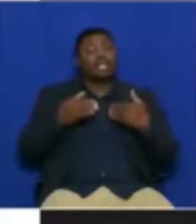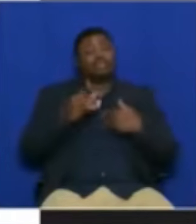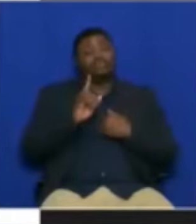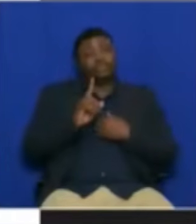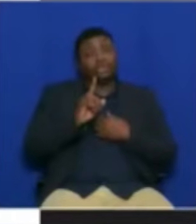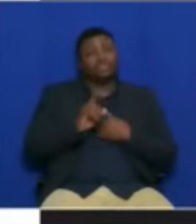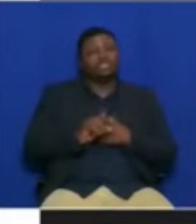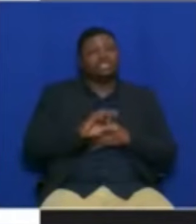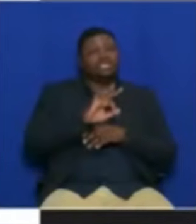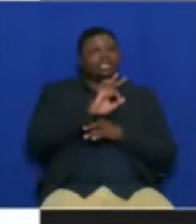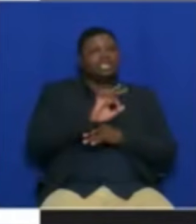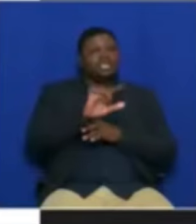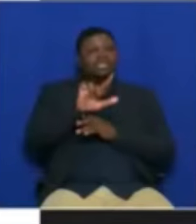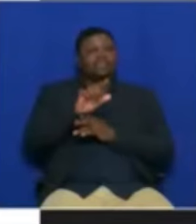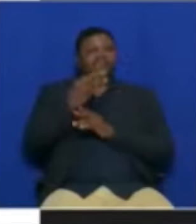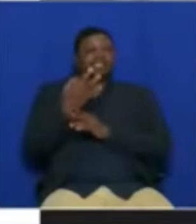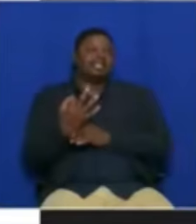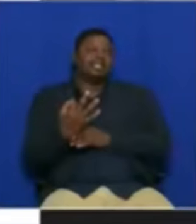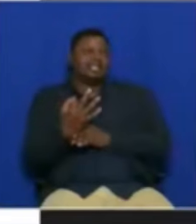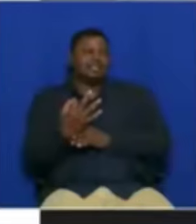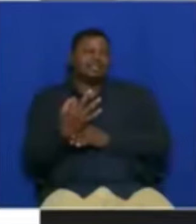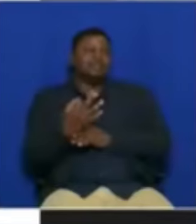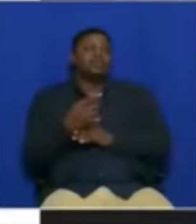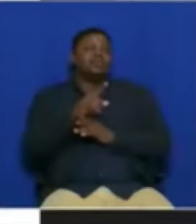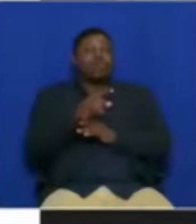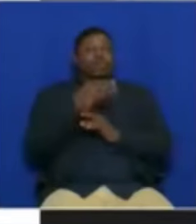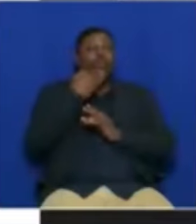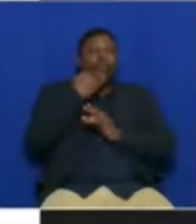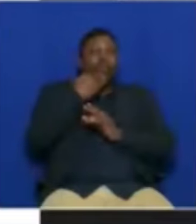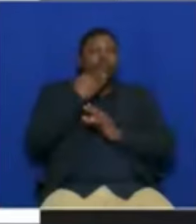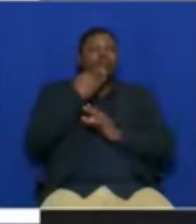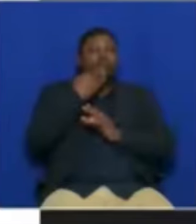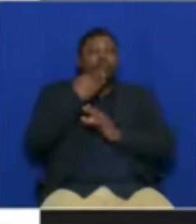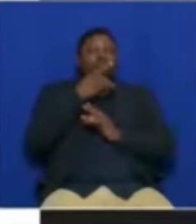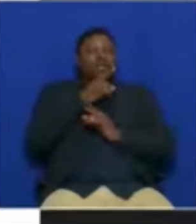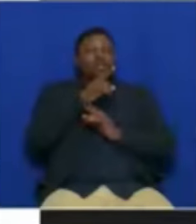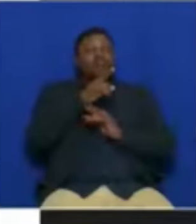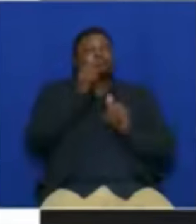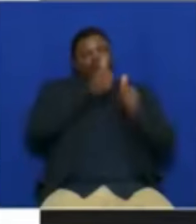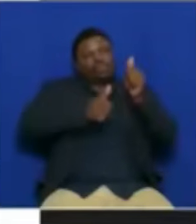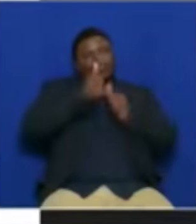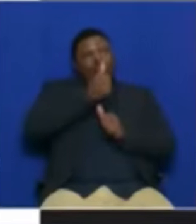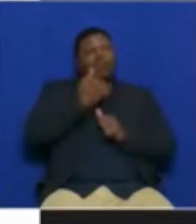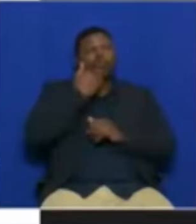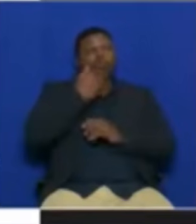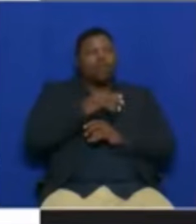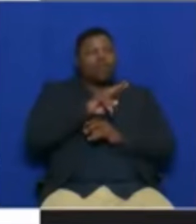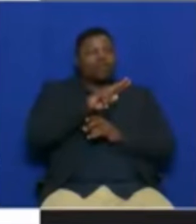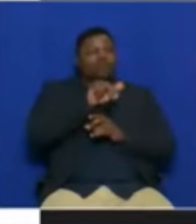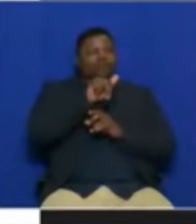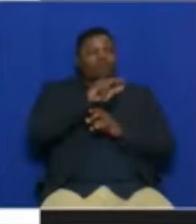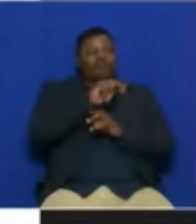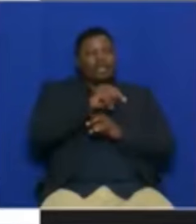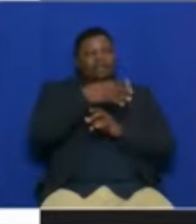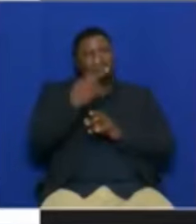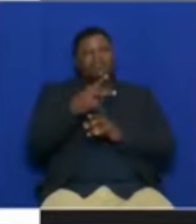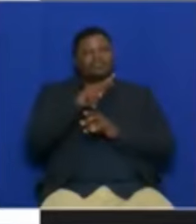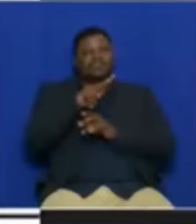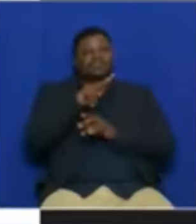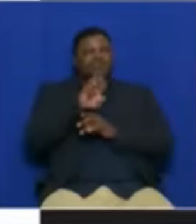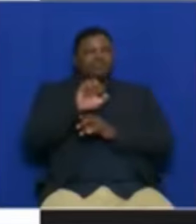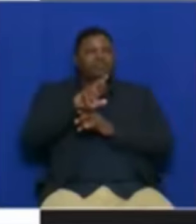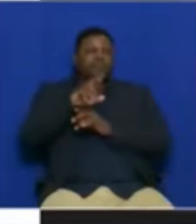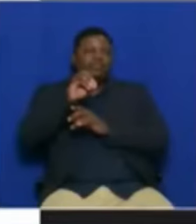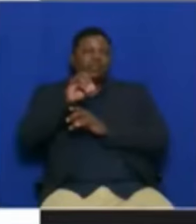Commander Van Vuren's letter, invitation letter. At paragraph 1, of course, it